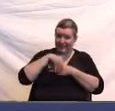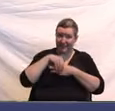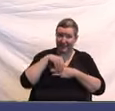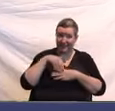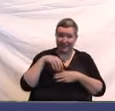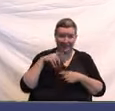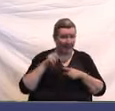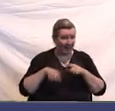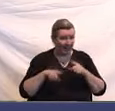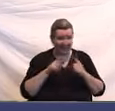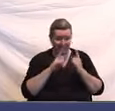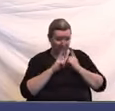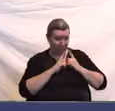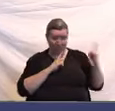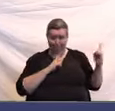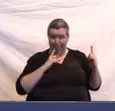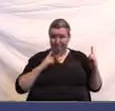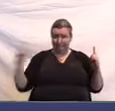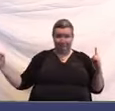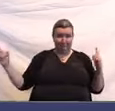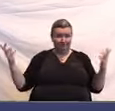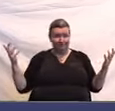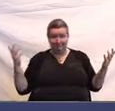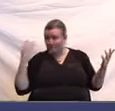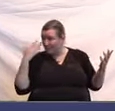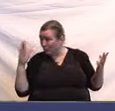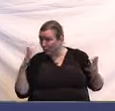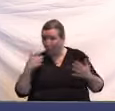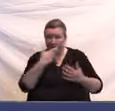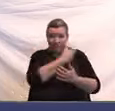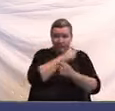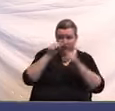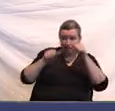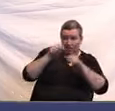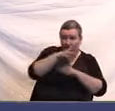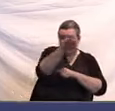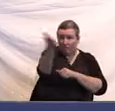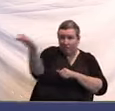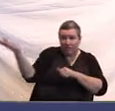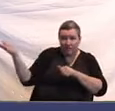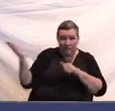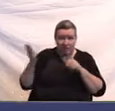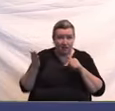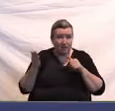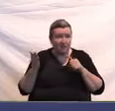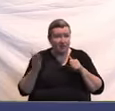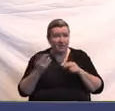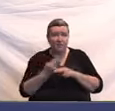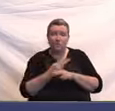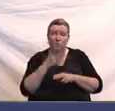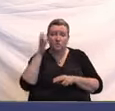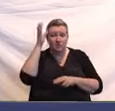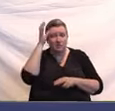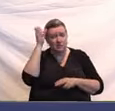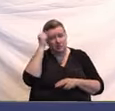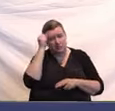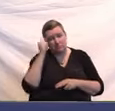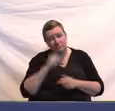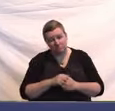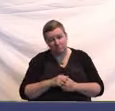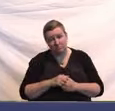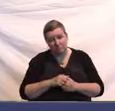distance, you're not able to tell the vaccination status of folks, just use that's a common sense one.